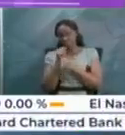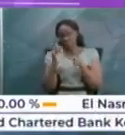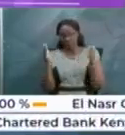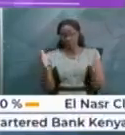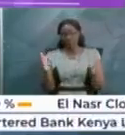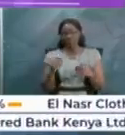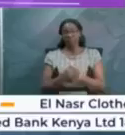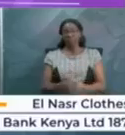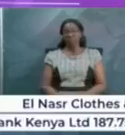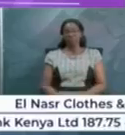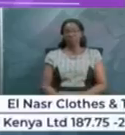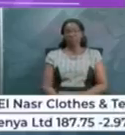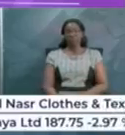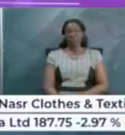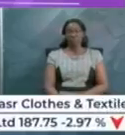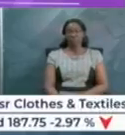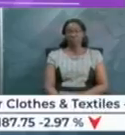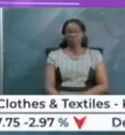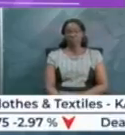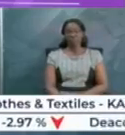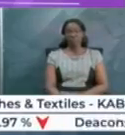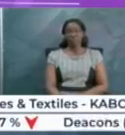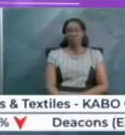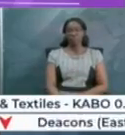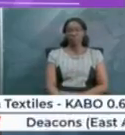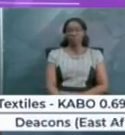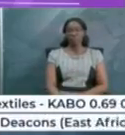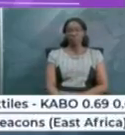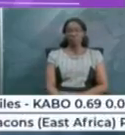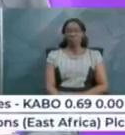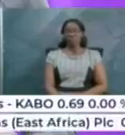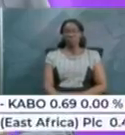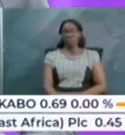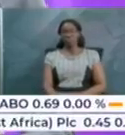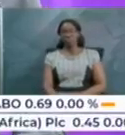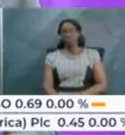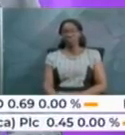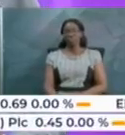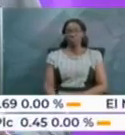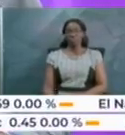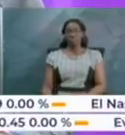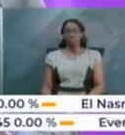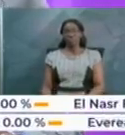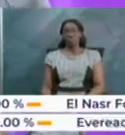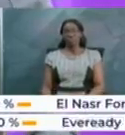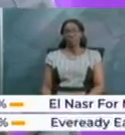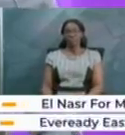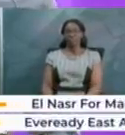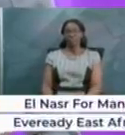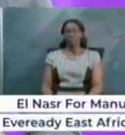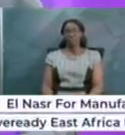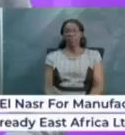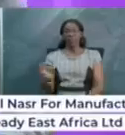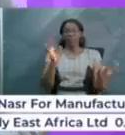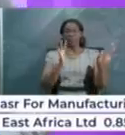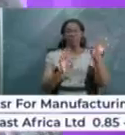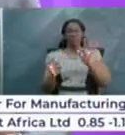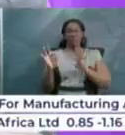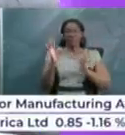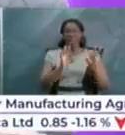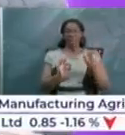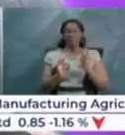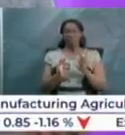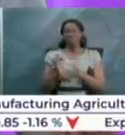Yeah. Wonderful. So what do you have next on the list? The fashion catalog. Yay, though my I keep favorite feeling part. like this fashion catalog is more your taste